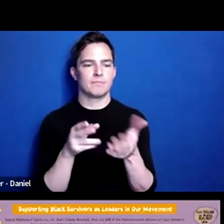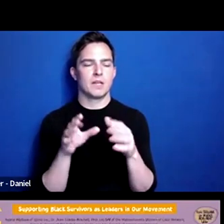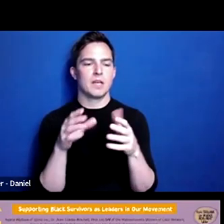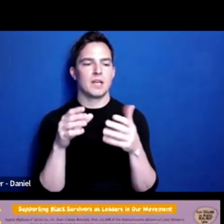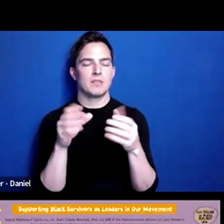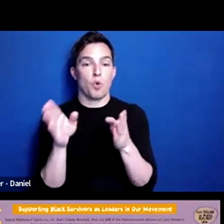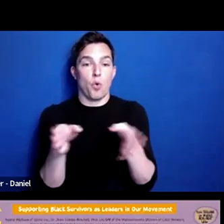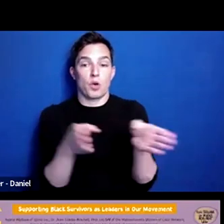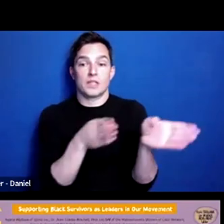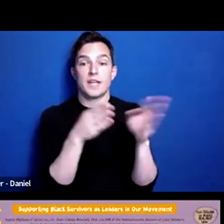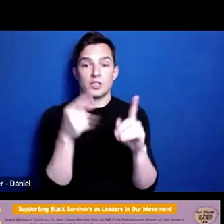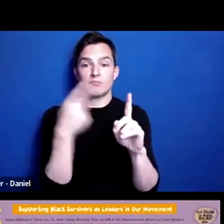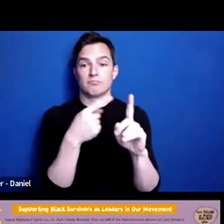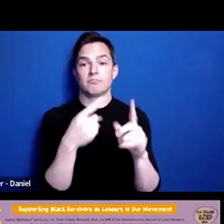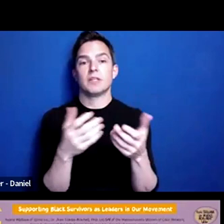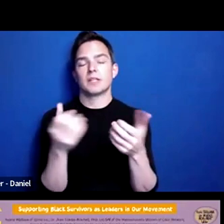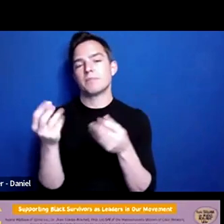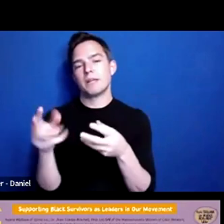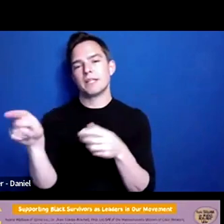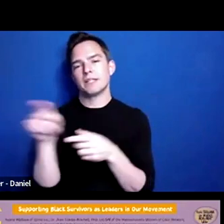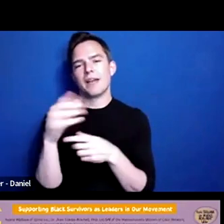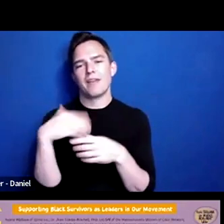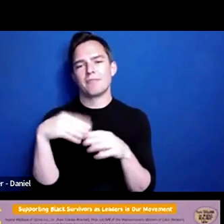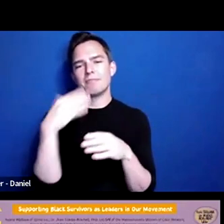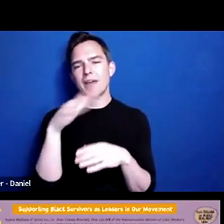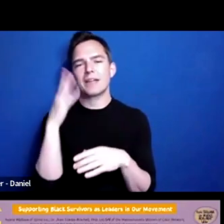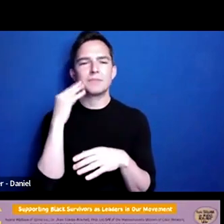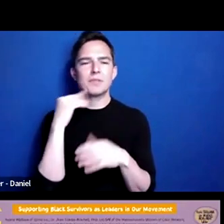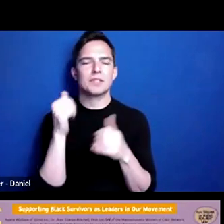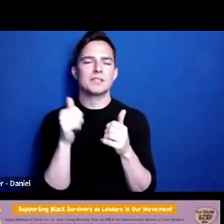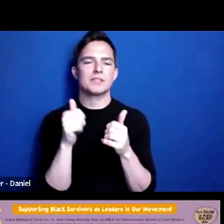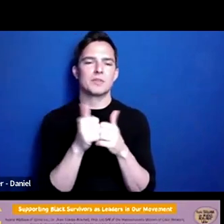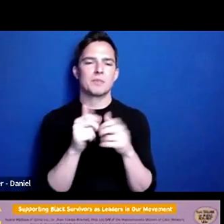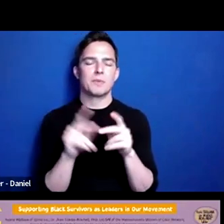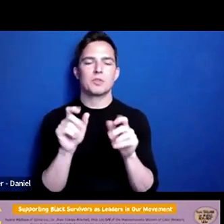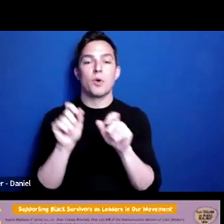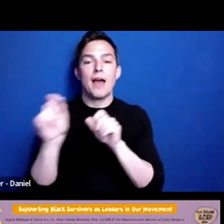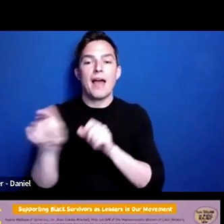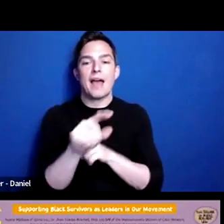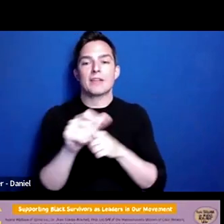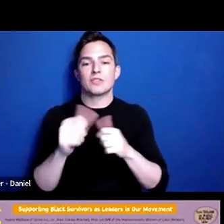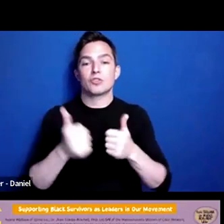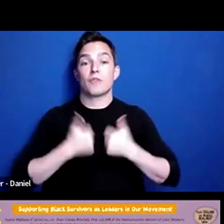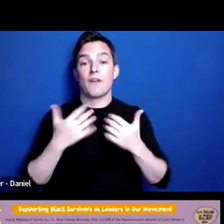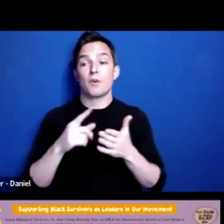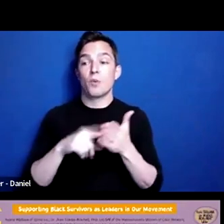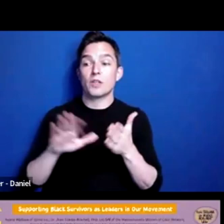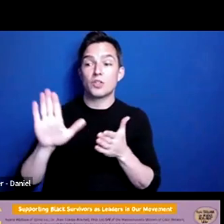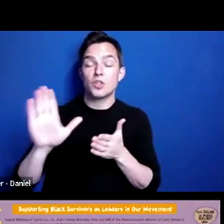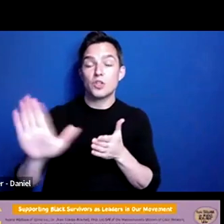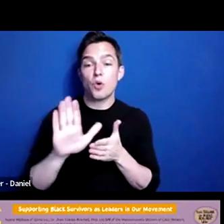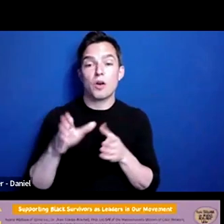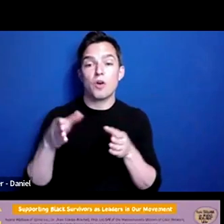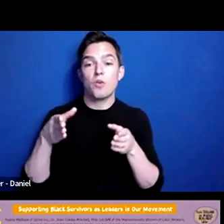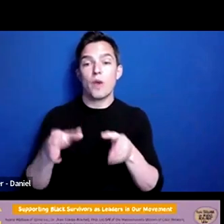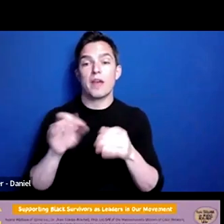our clients generally have bad experiences with. So just like asking survivors, what is your form of justice? What do you see as like